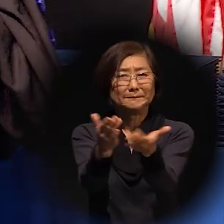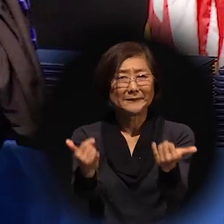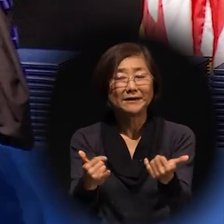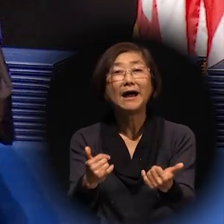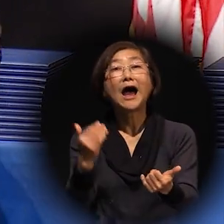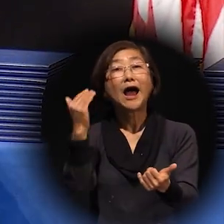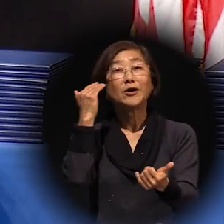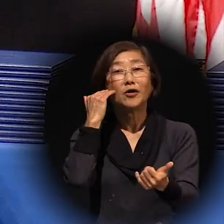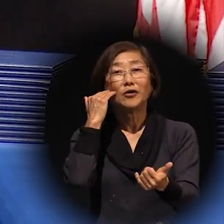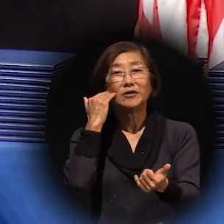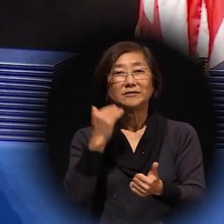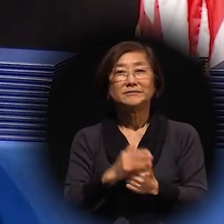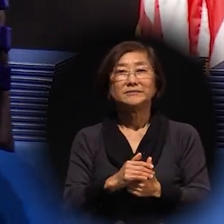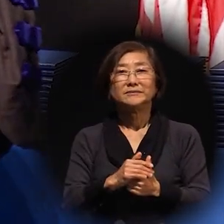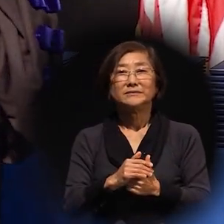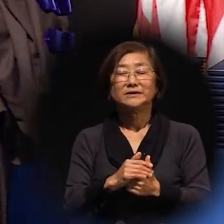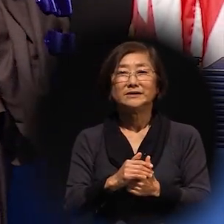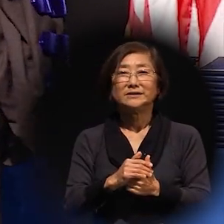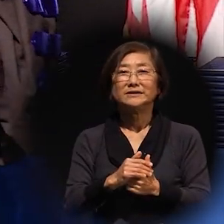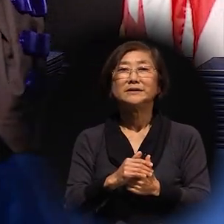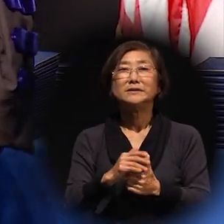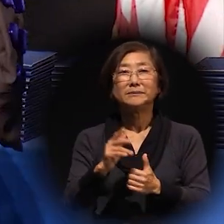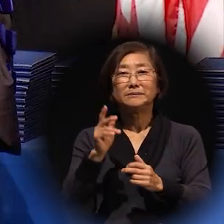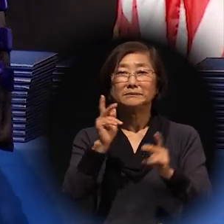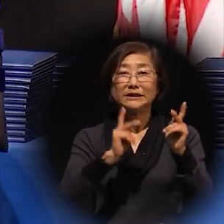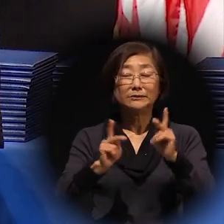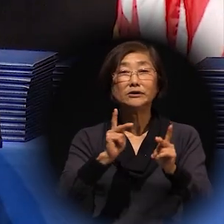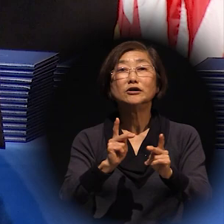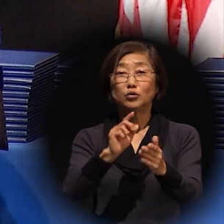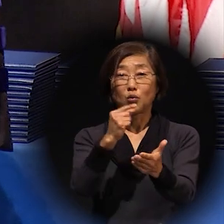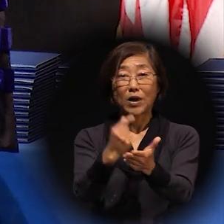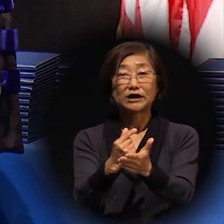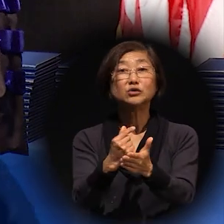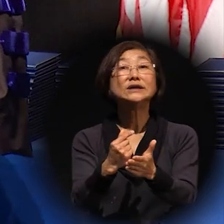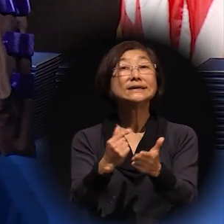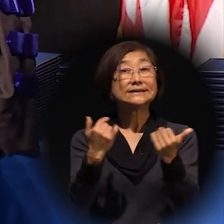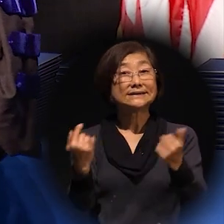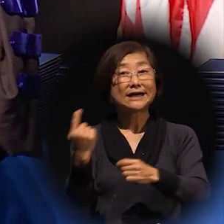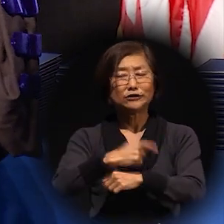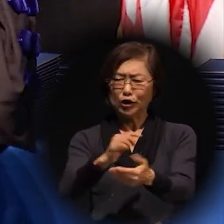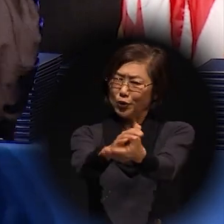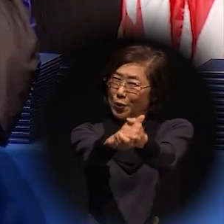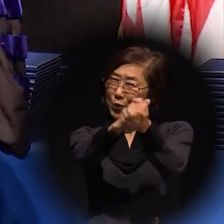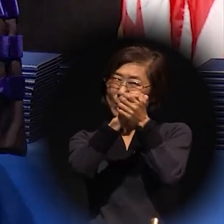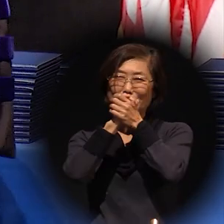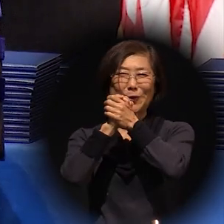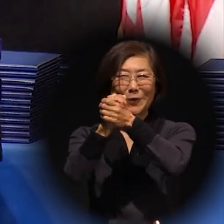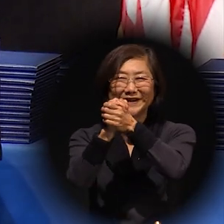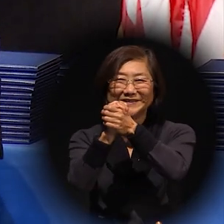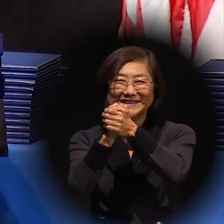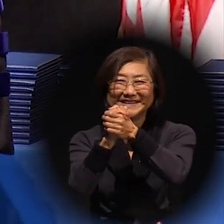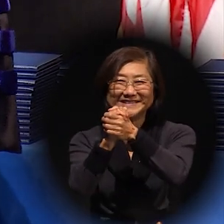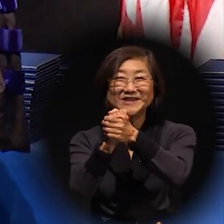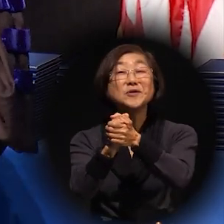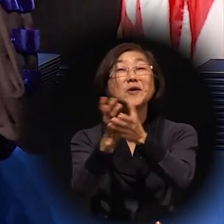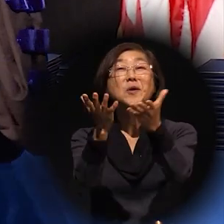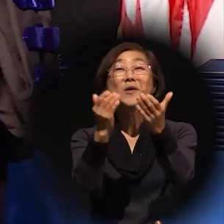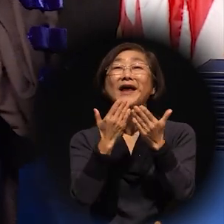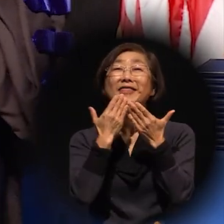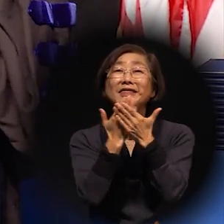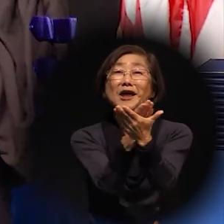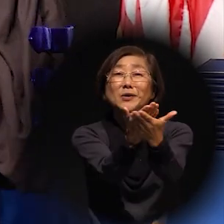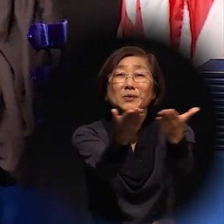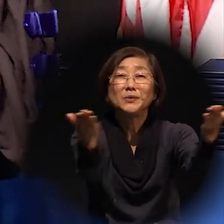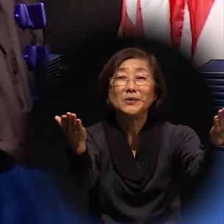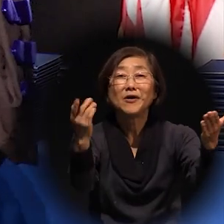start. I know there are vets who are graduating today. Congratulations, and